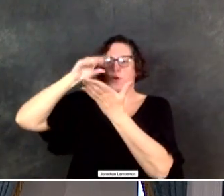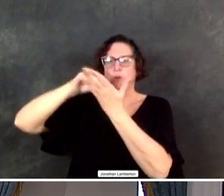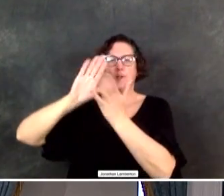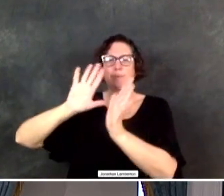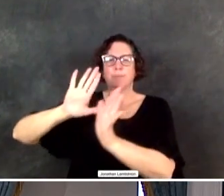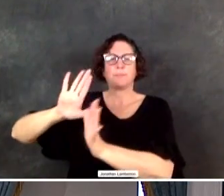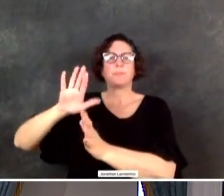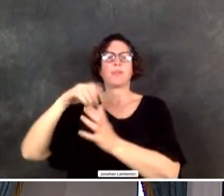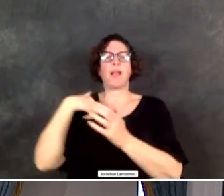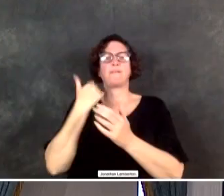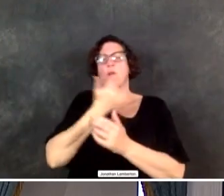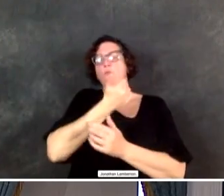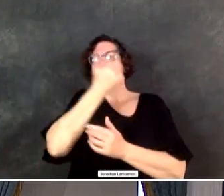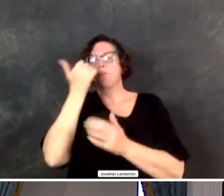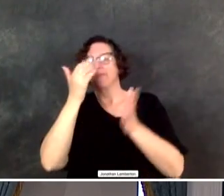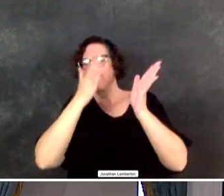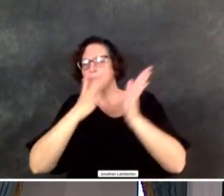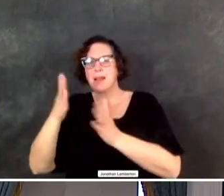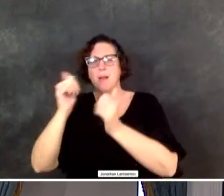to specific